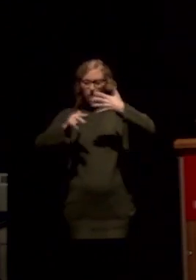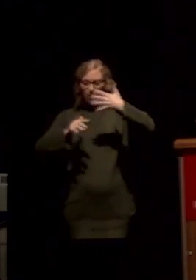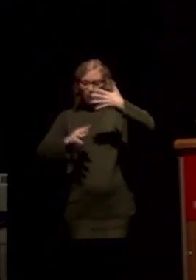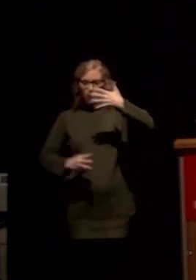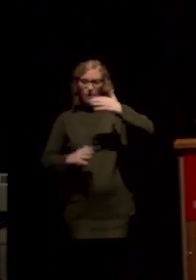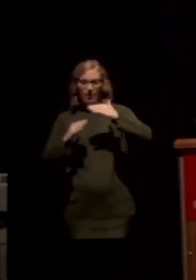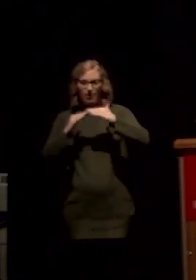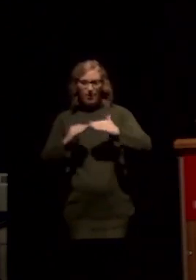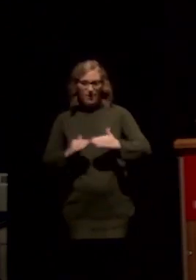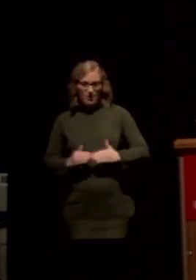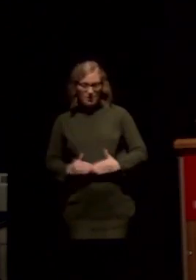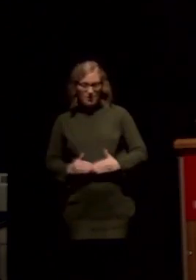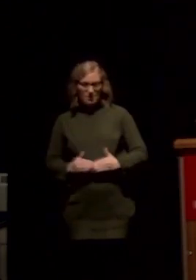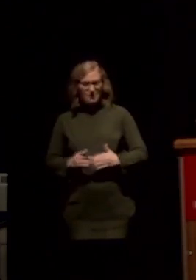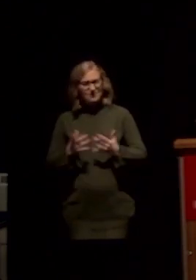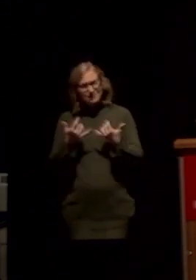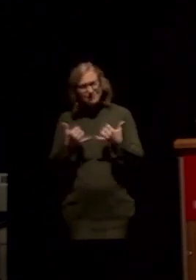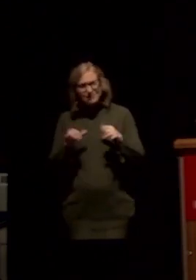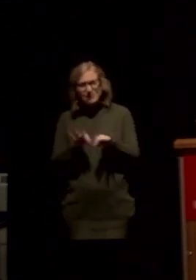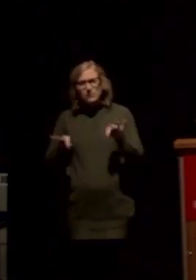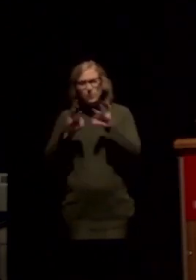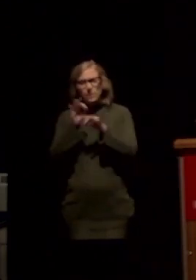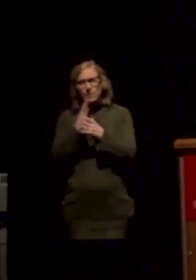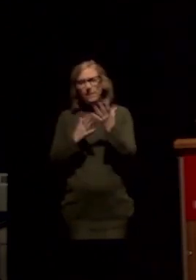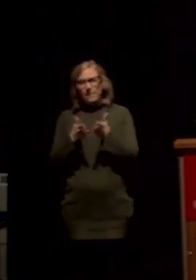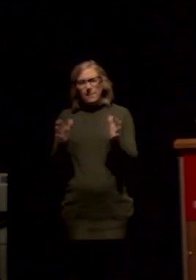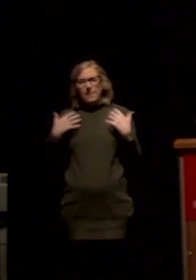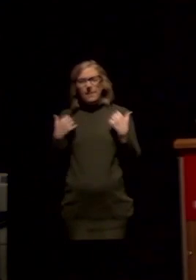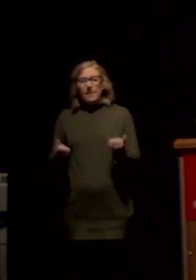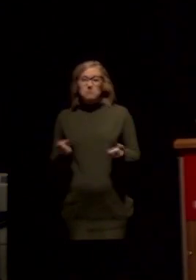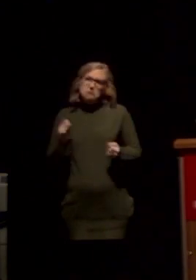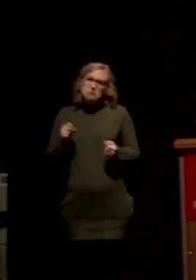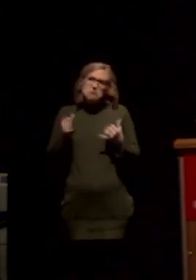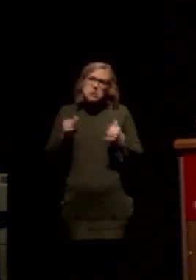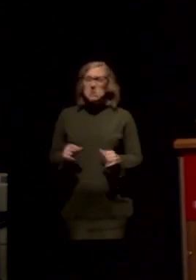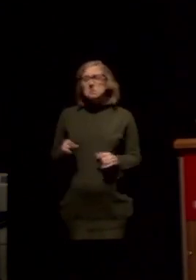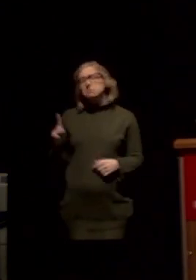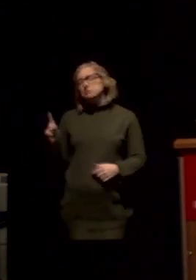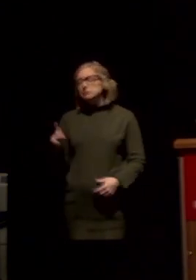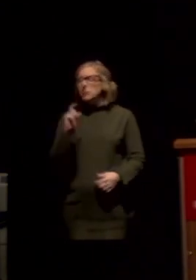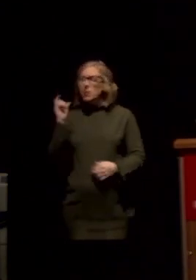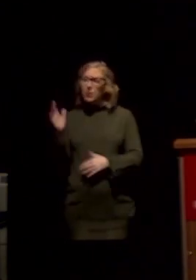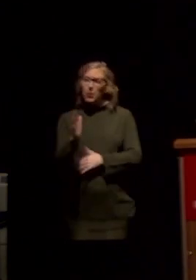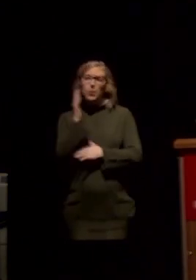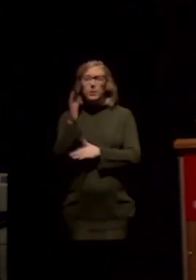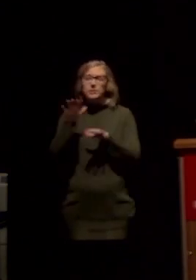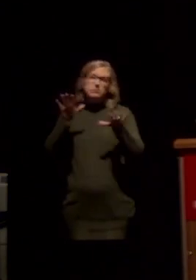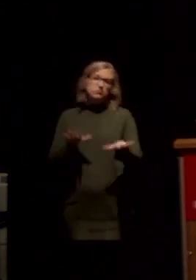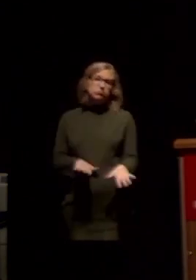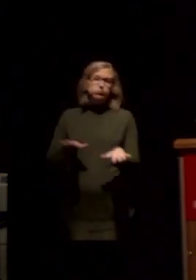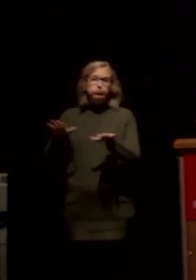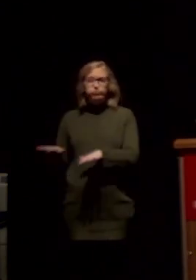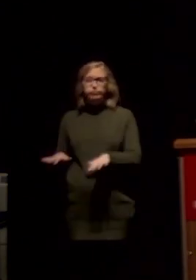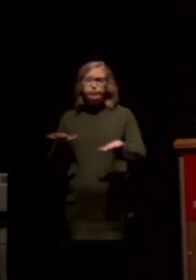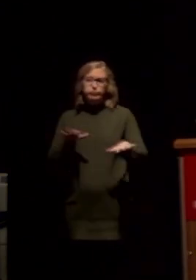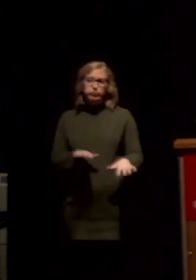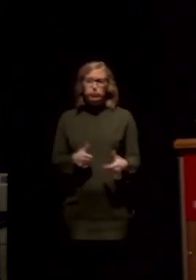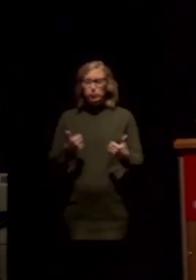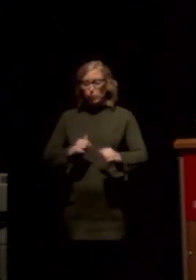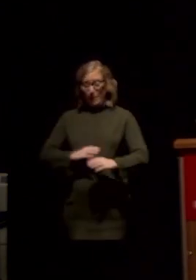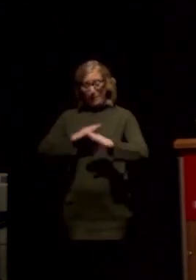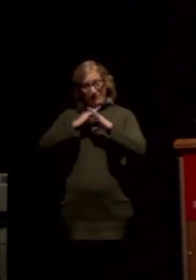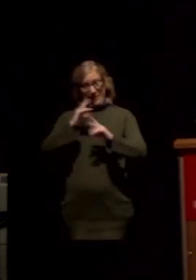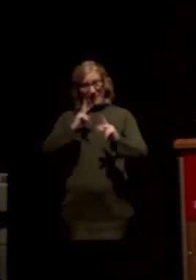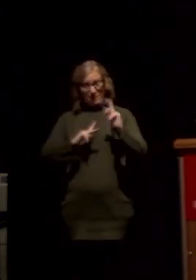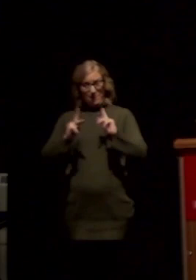a really still important piece of public health because, yes, we can walk in the woods and, de-stress and do all that to try to prevent